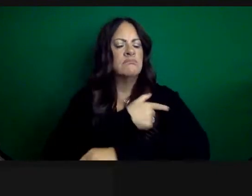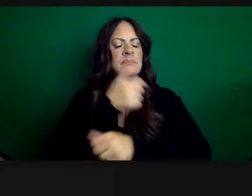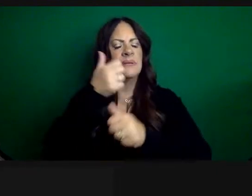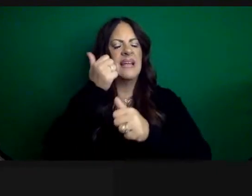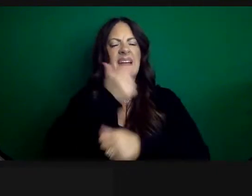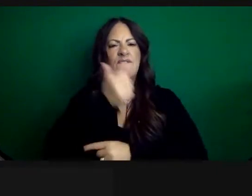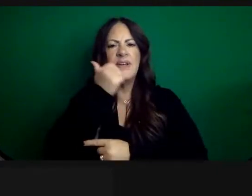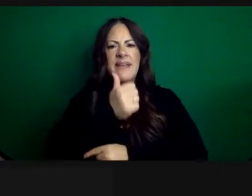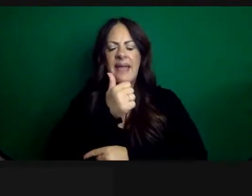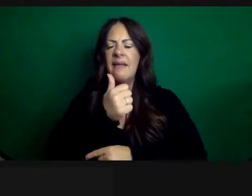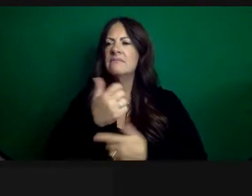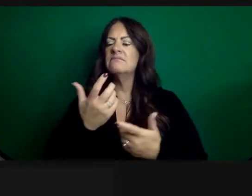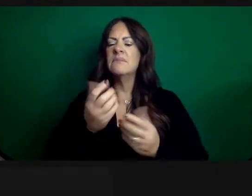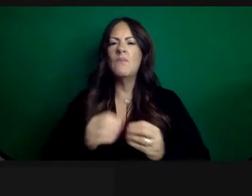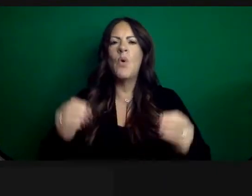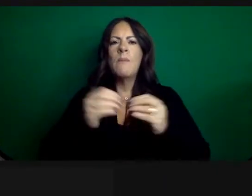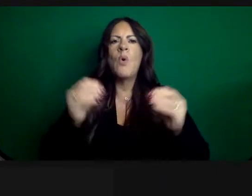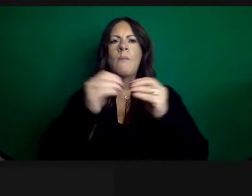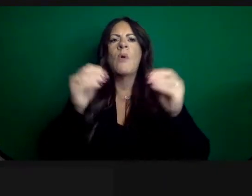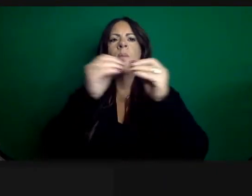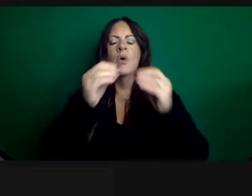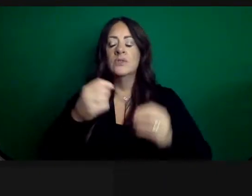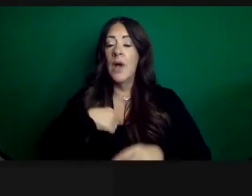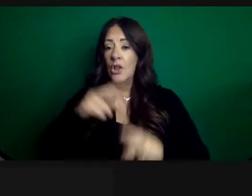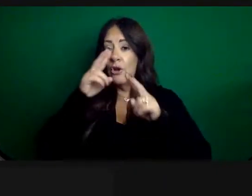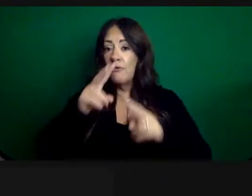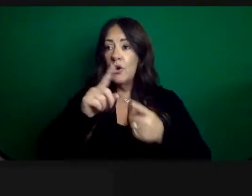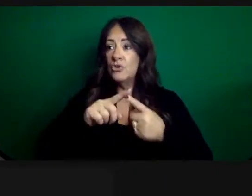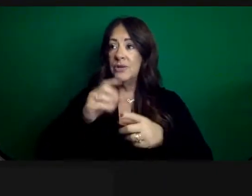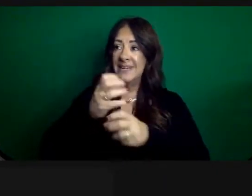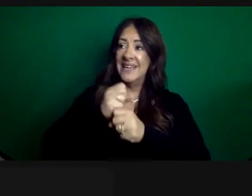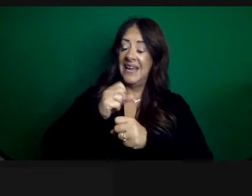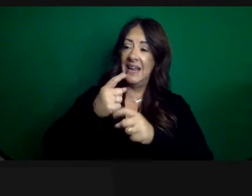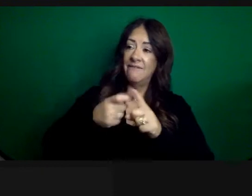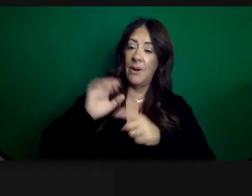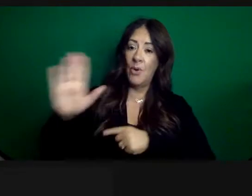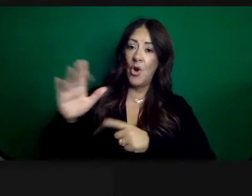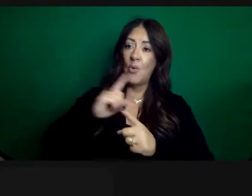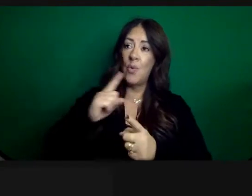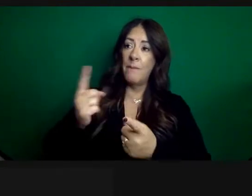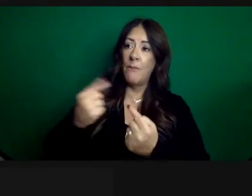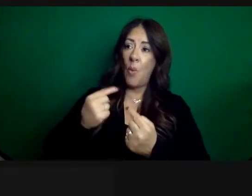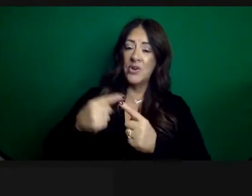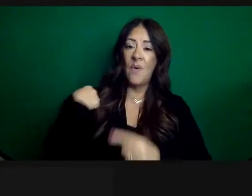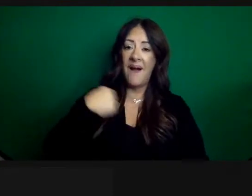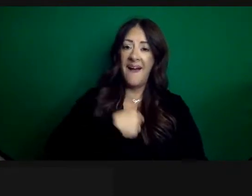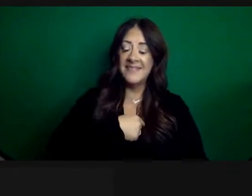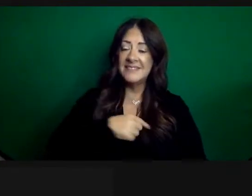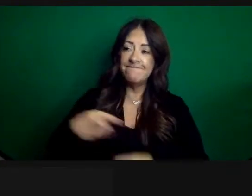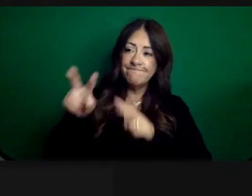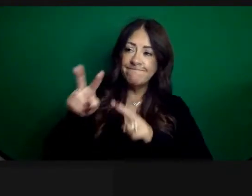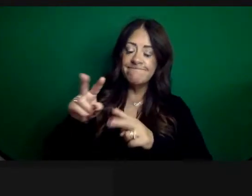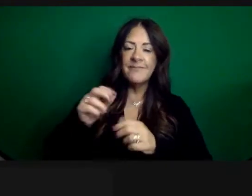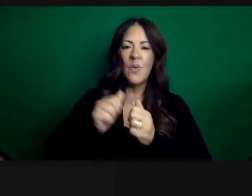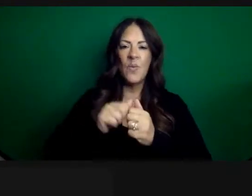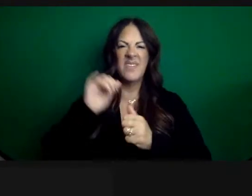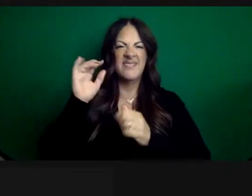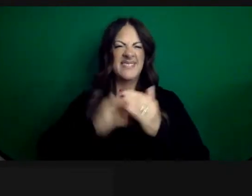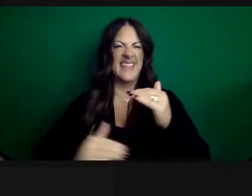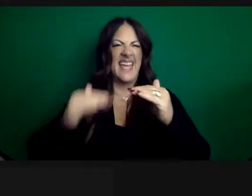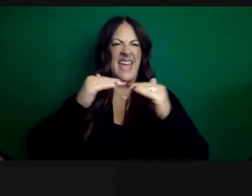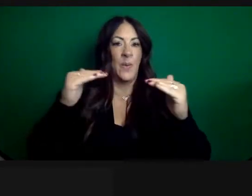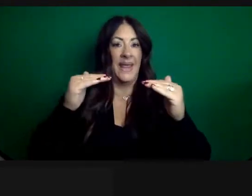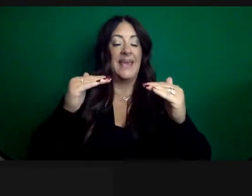really build up our capacity. So look forward to her update and continuing that work. Specifically on your question on